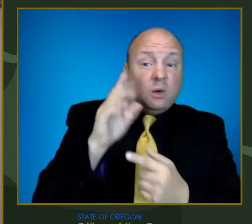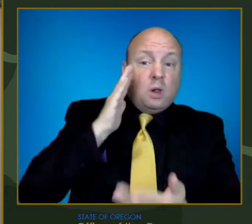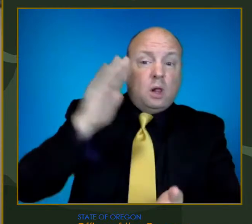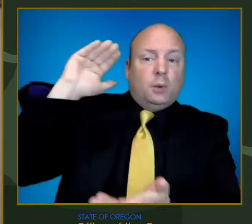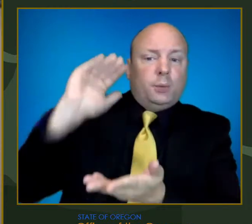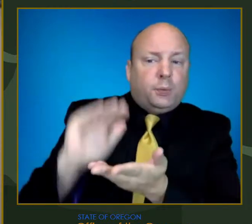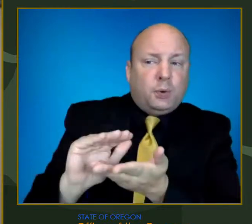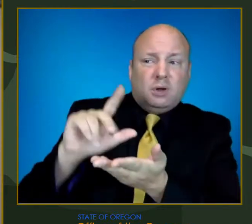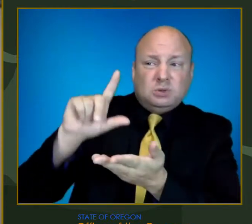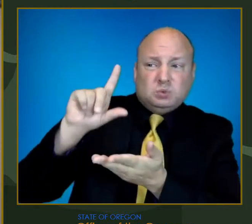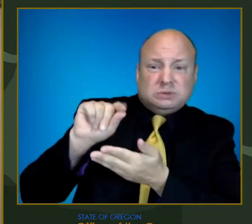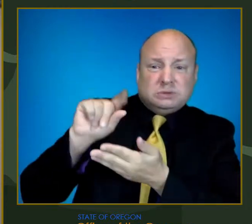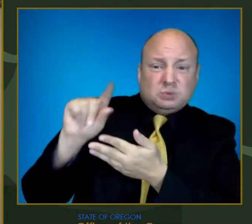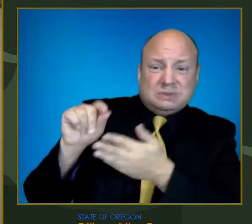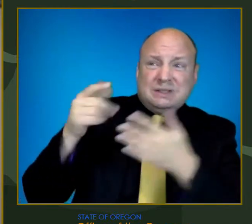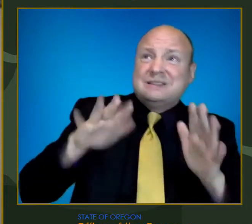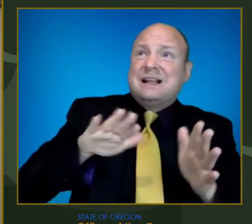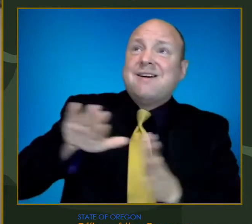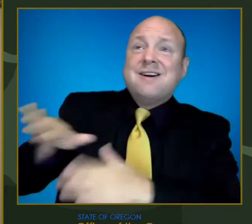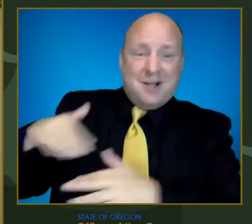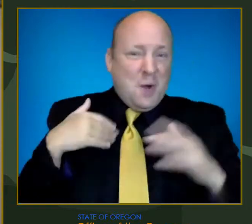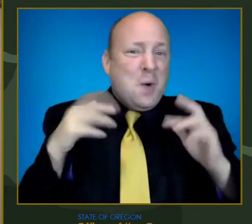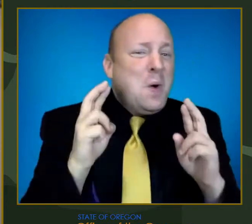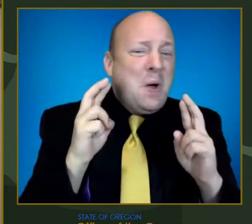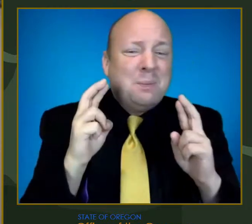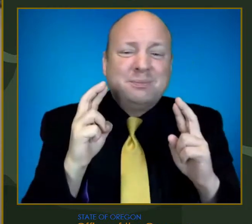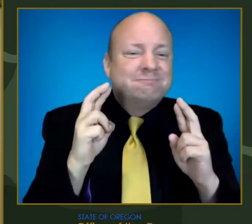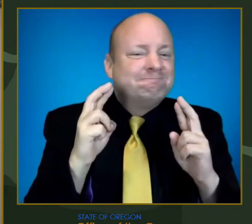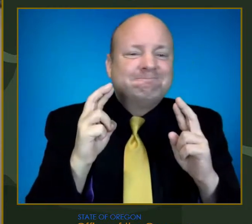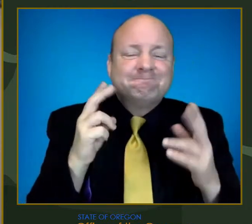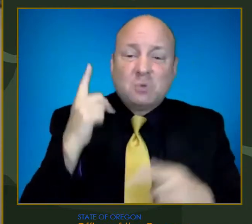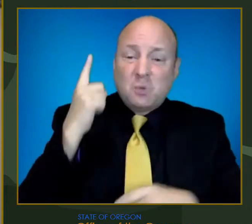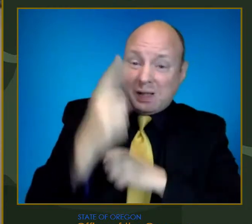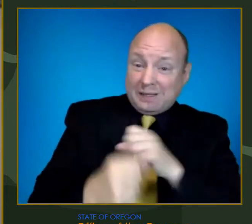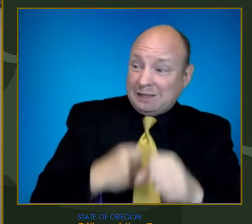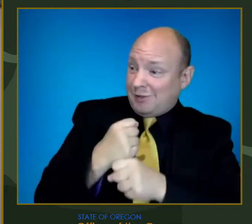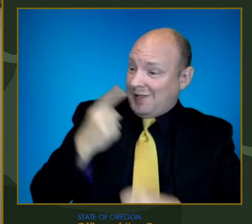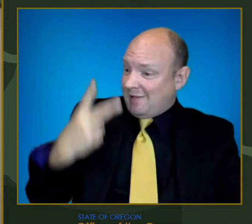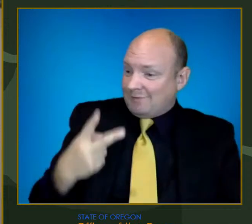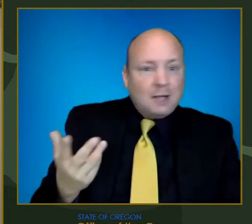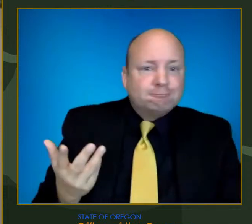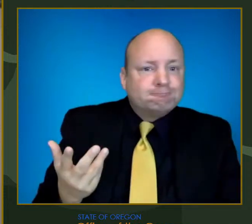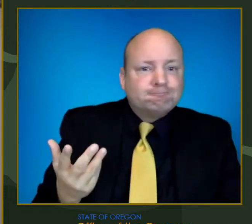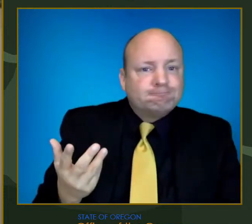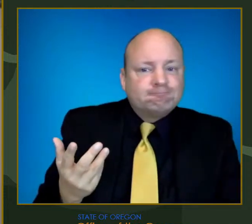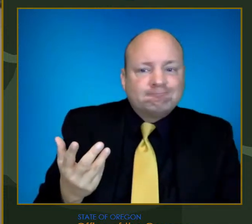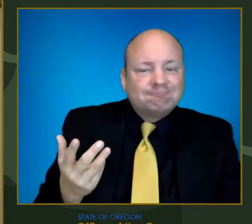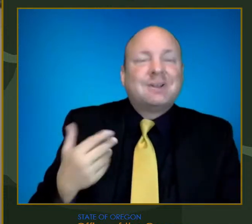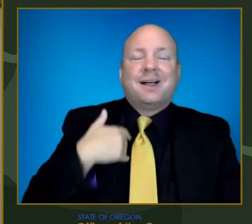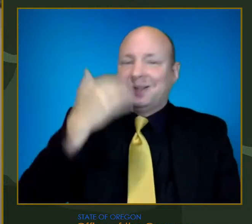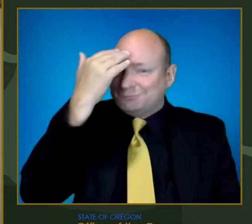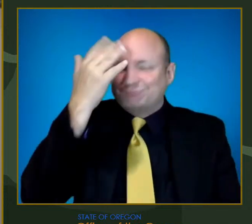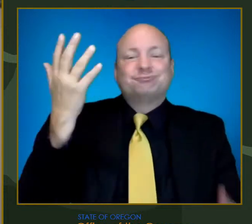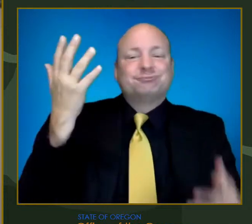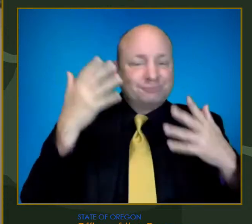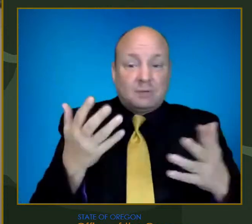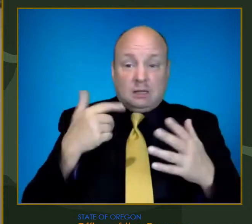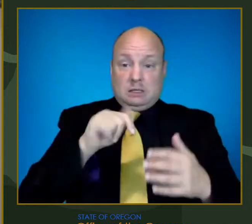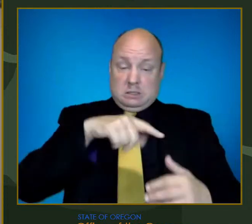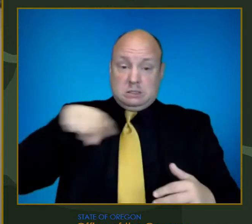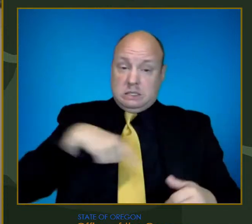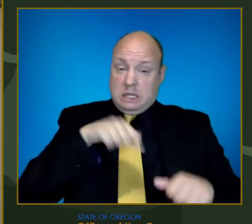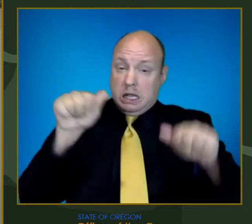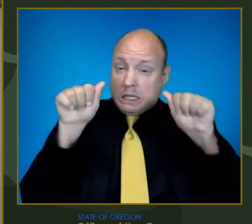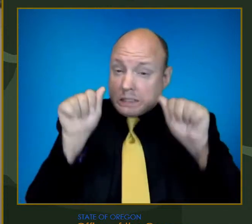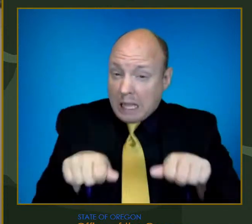But after the last year and a half, I also know that we are absolutely capable when we are